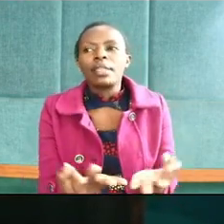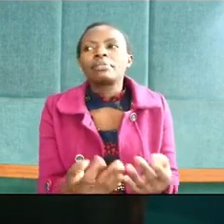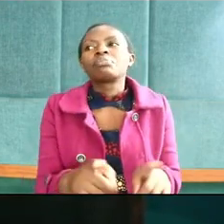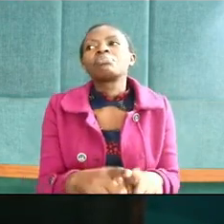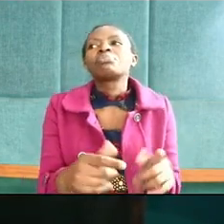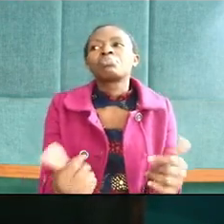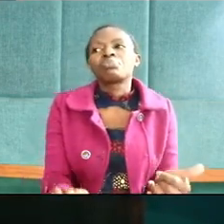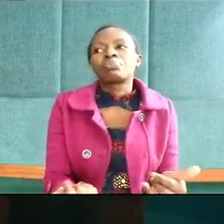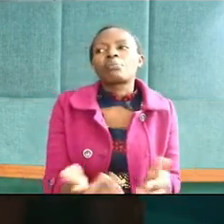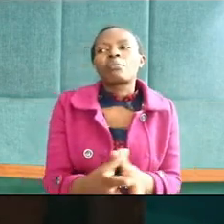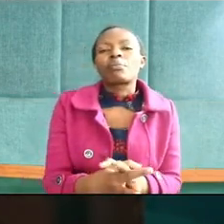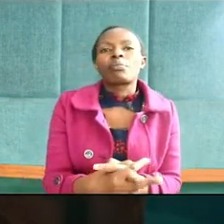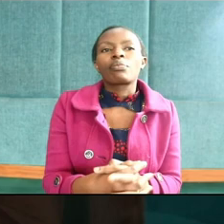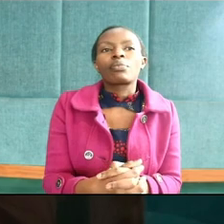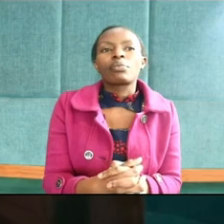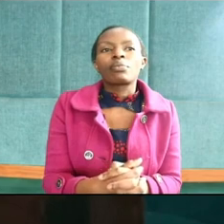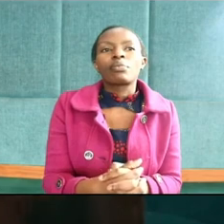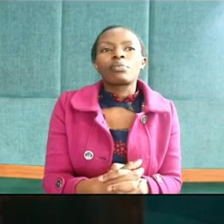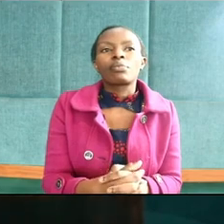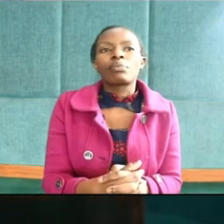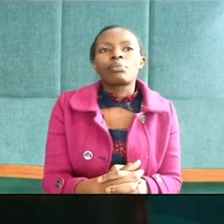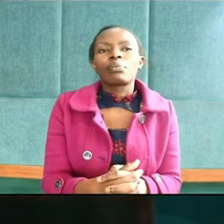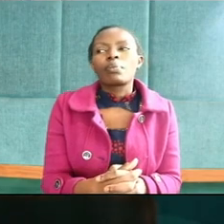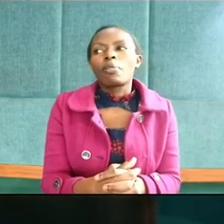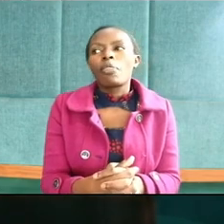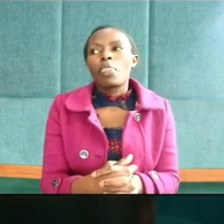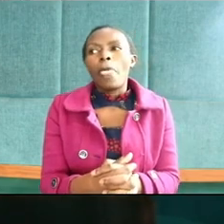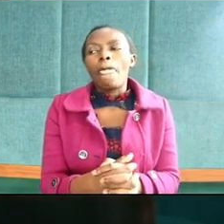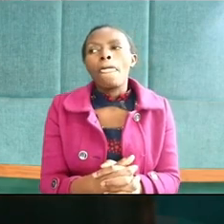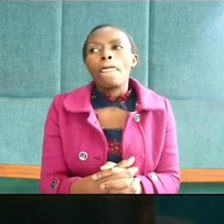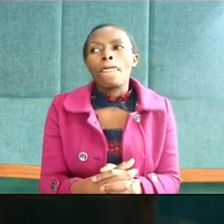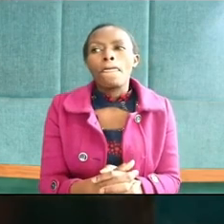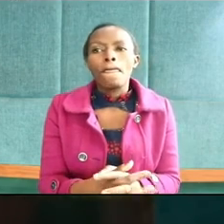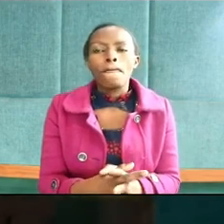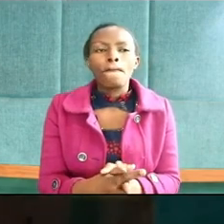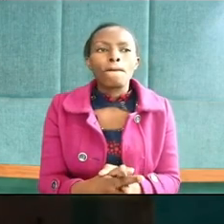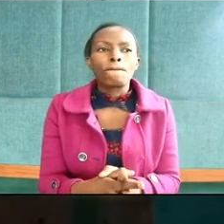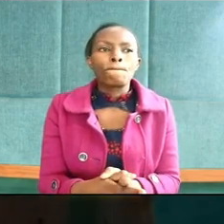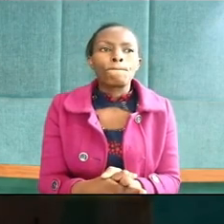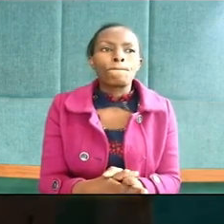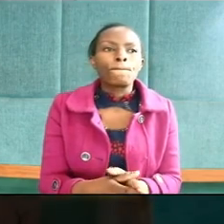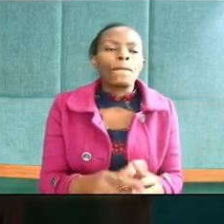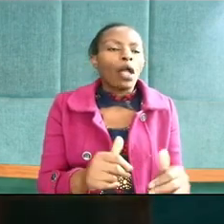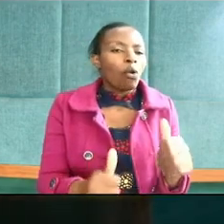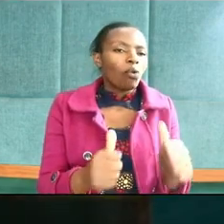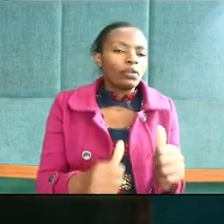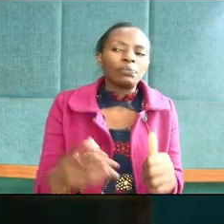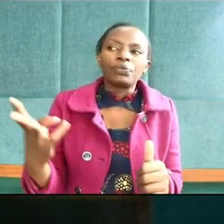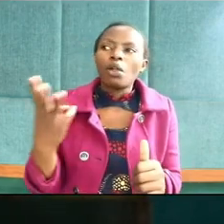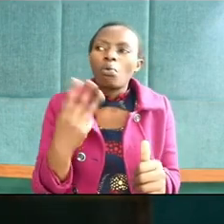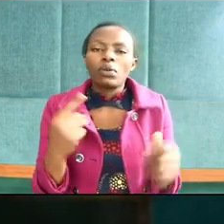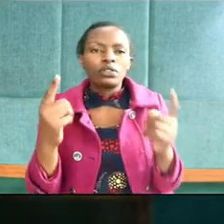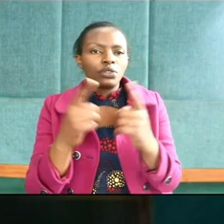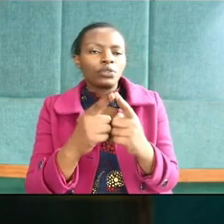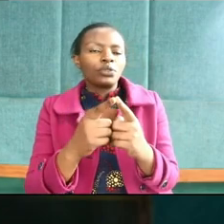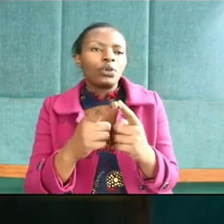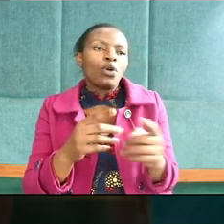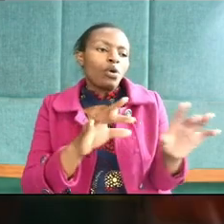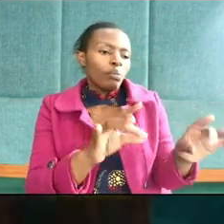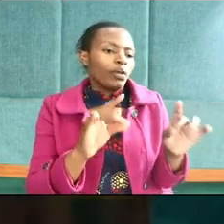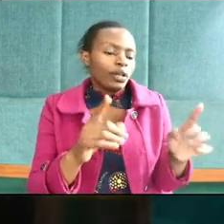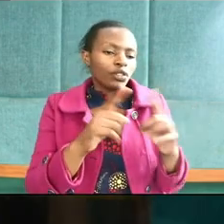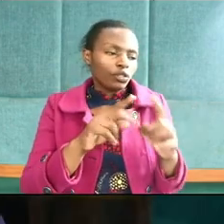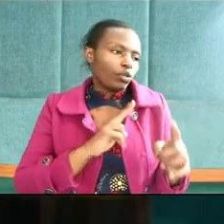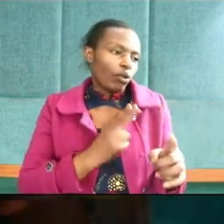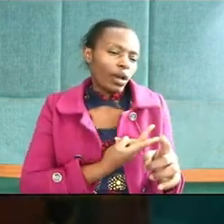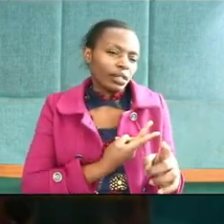So what is the counsel that Ellen White gives to men, and which I want to bring to us today? Number